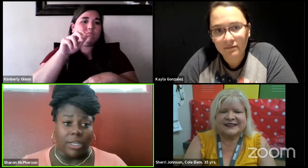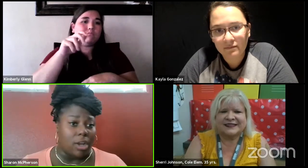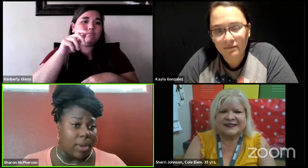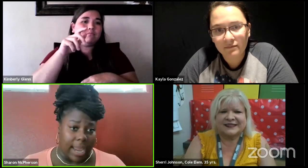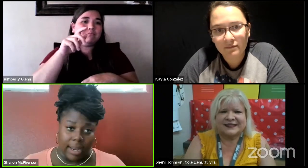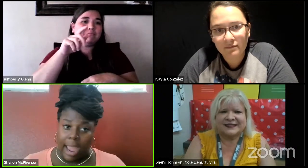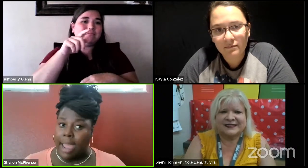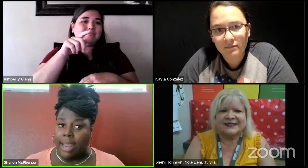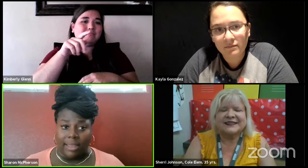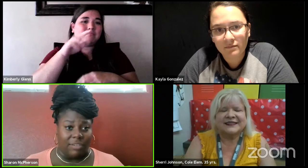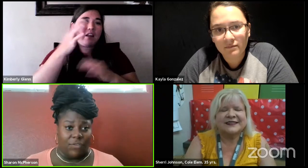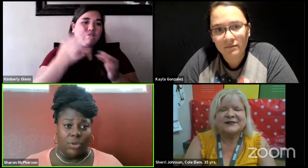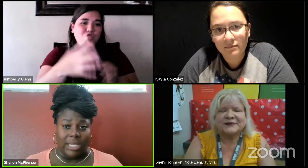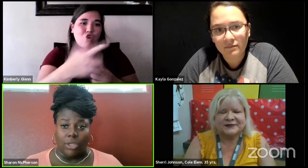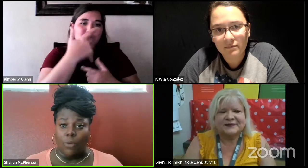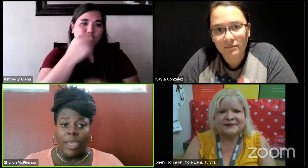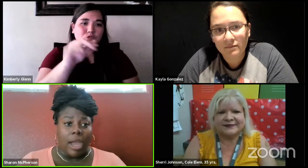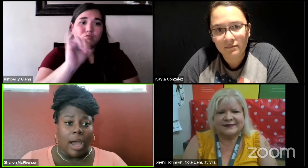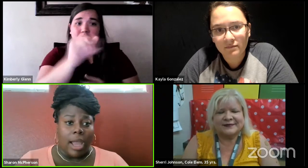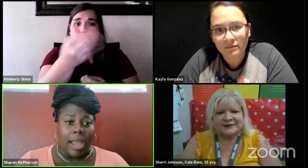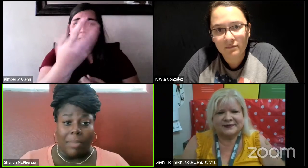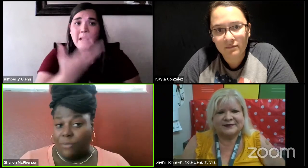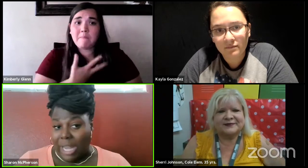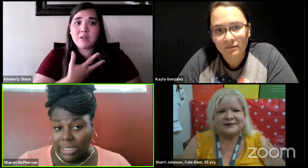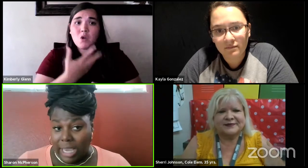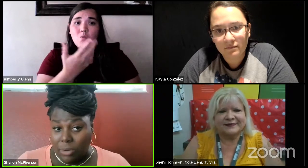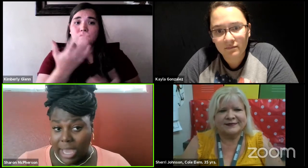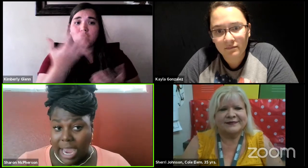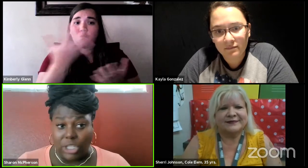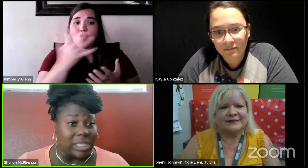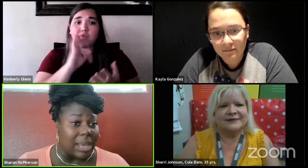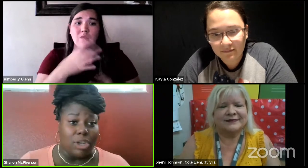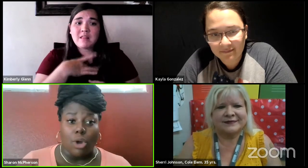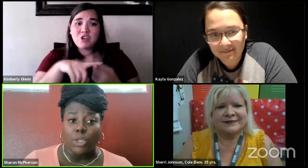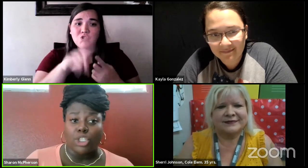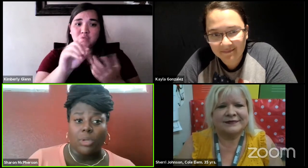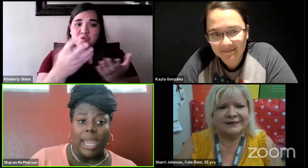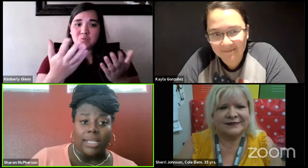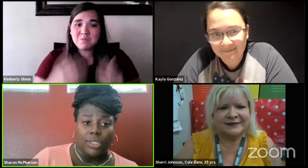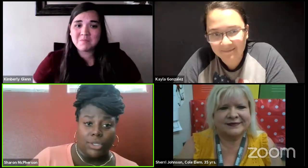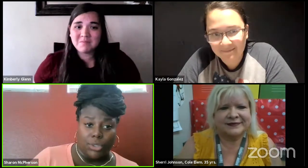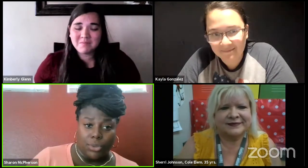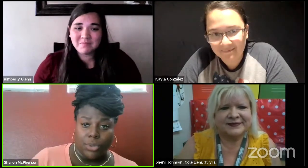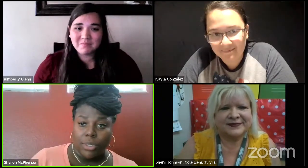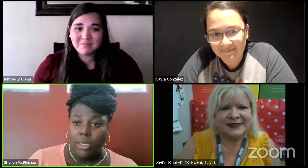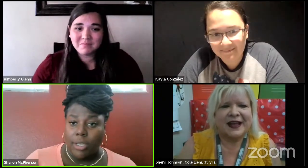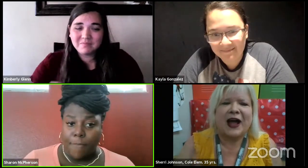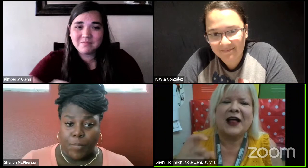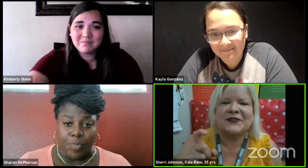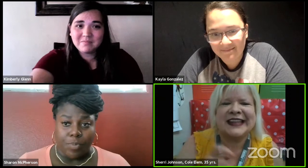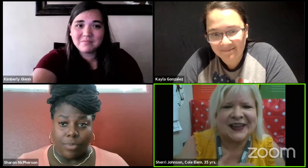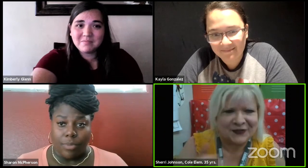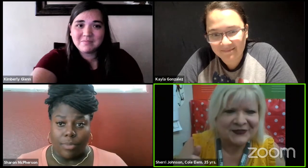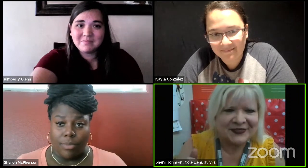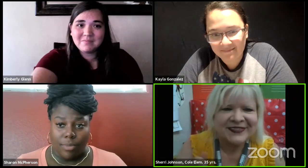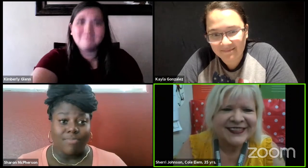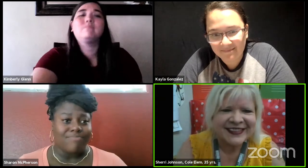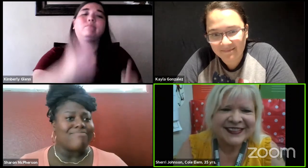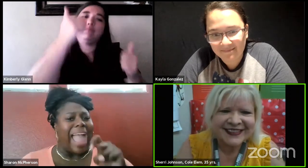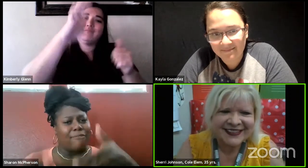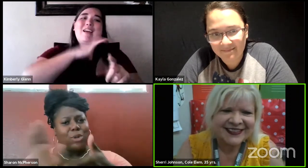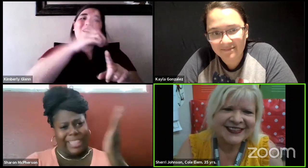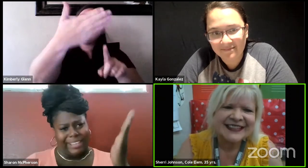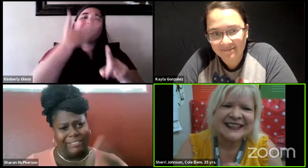feel free to go ahead and leave if you need to. But if you'd like to stay, you can. Just let me know what you would like to do. I'll have to leave.